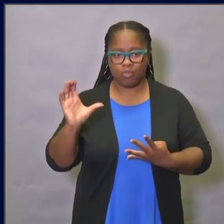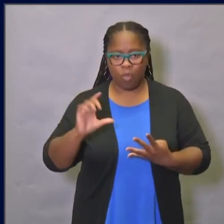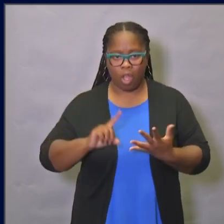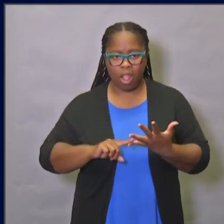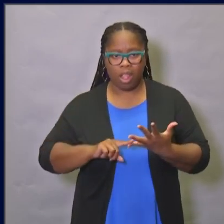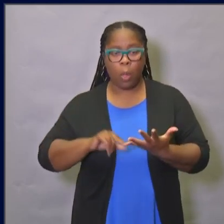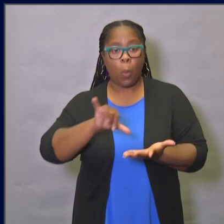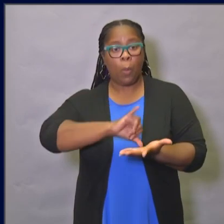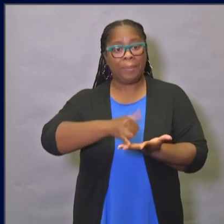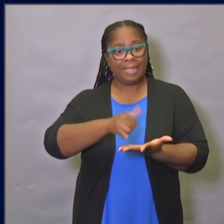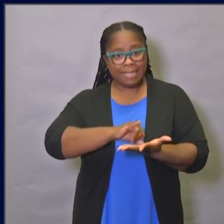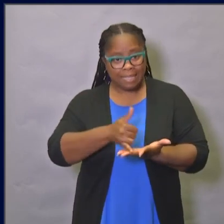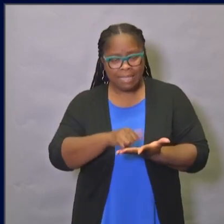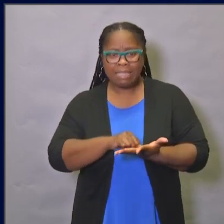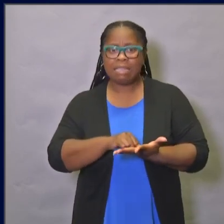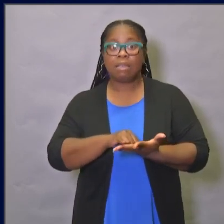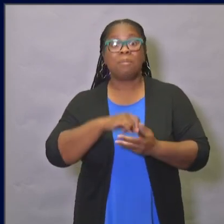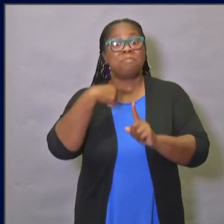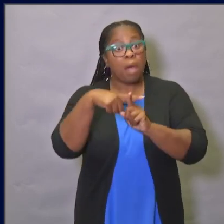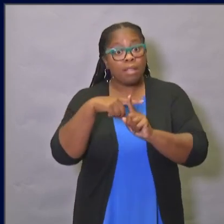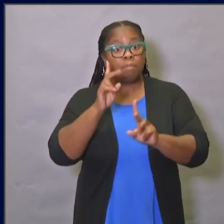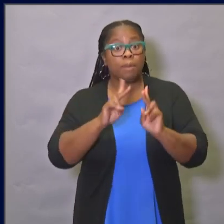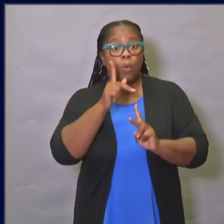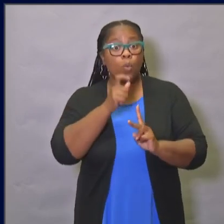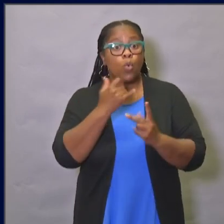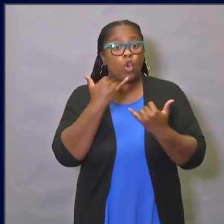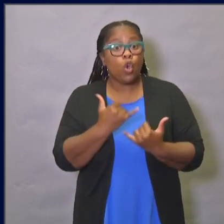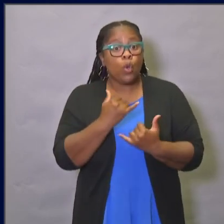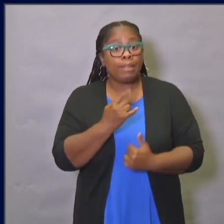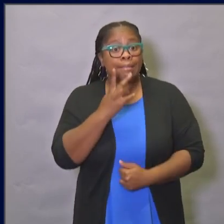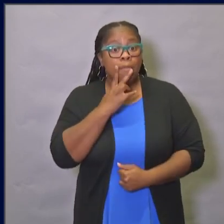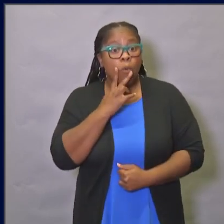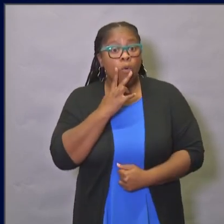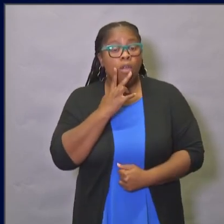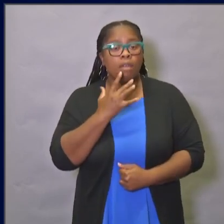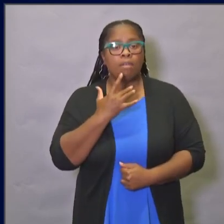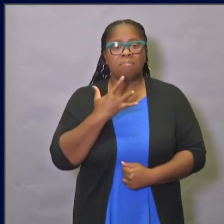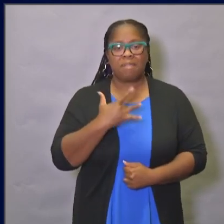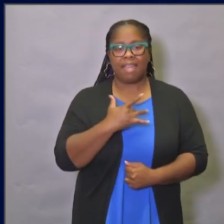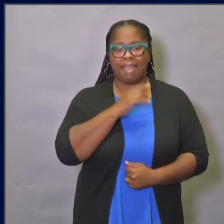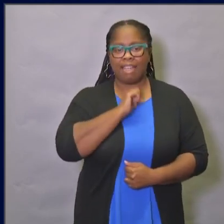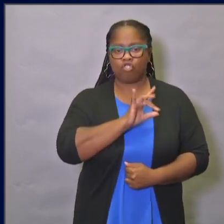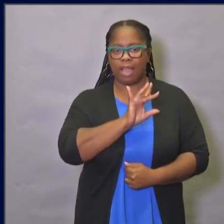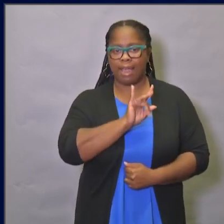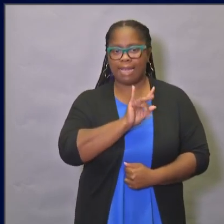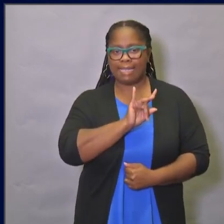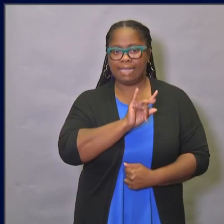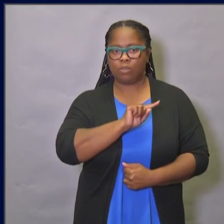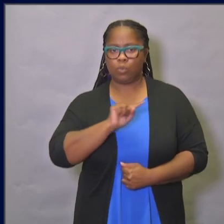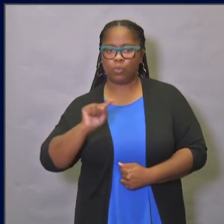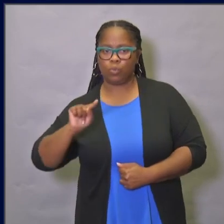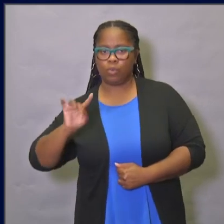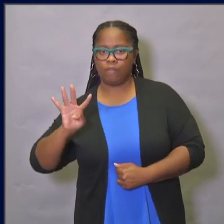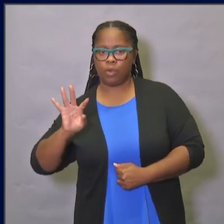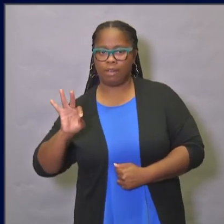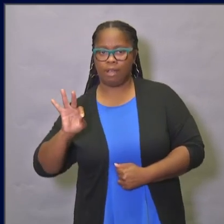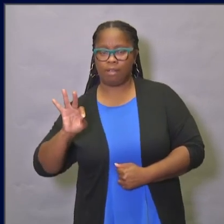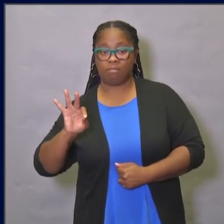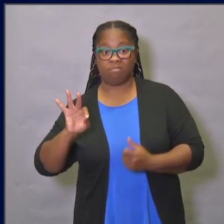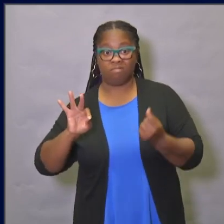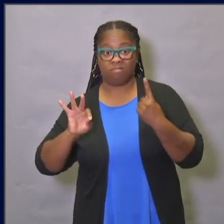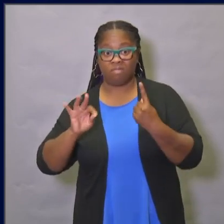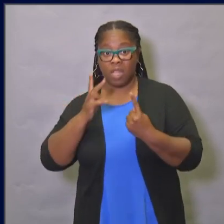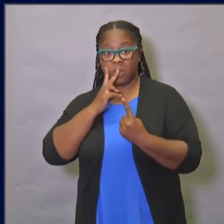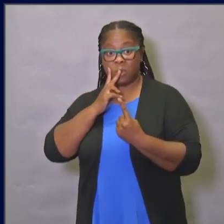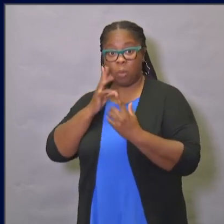current smokers are between the ages of 18 and 49. Almost 2/3 of smokers are in